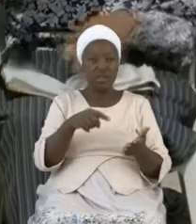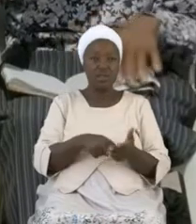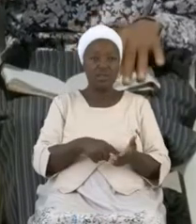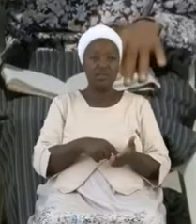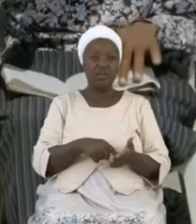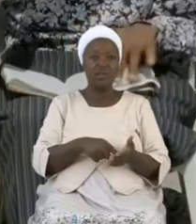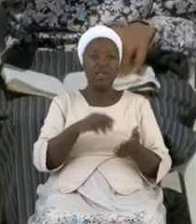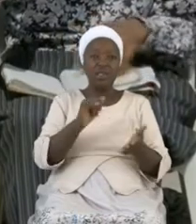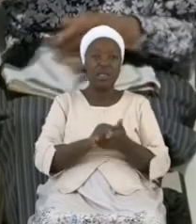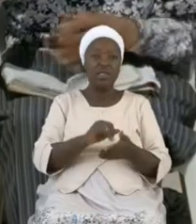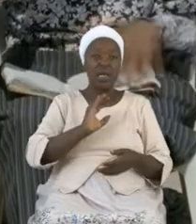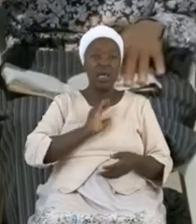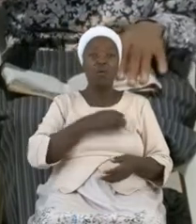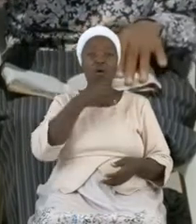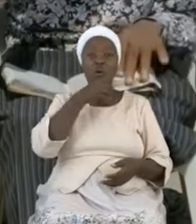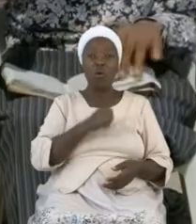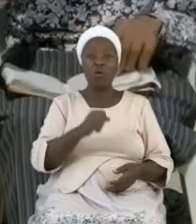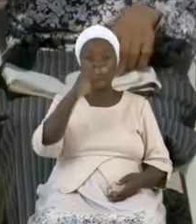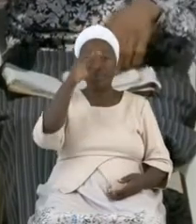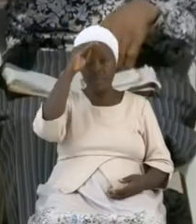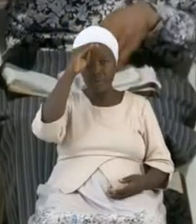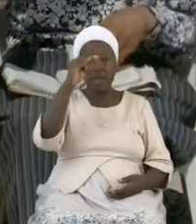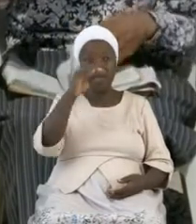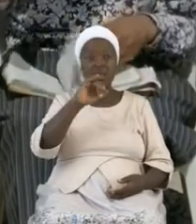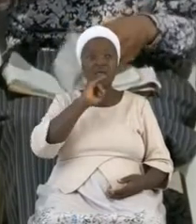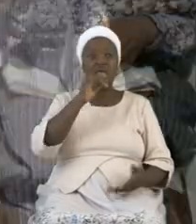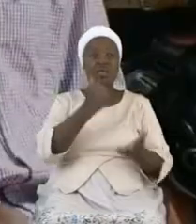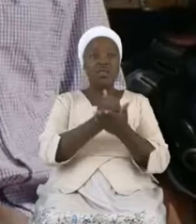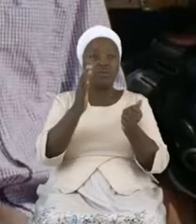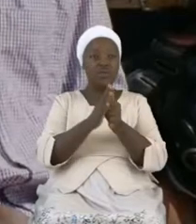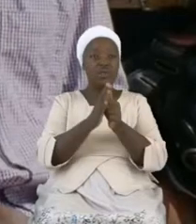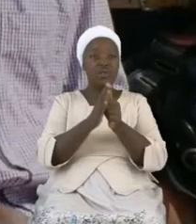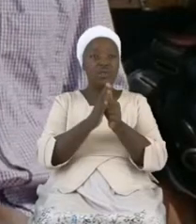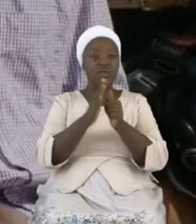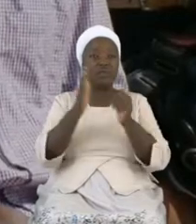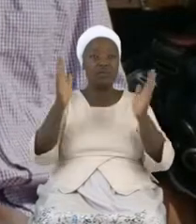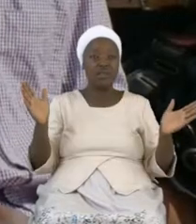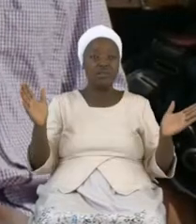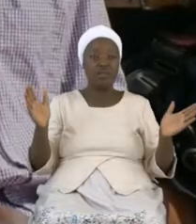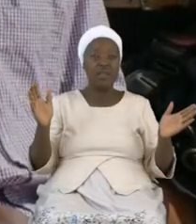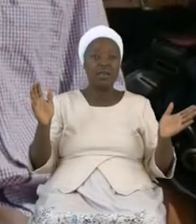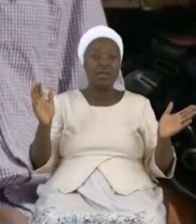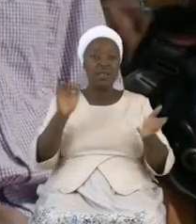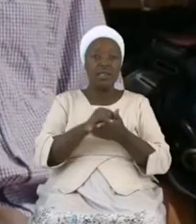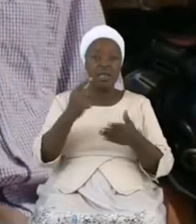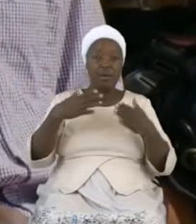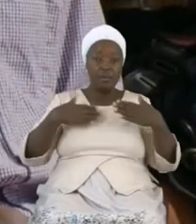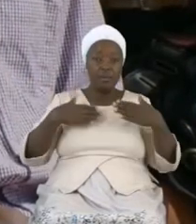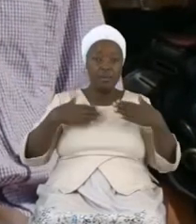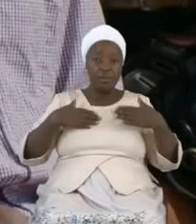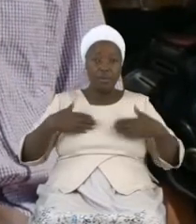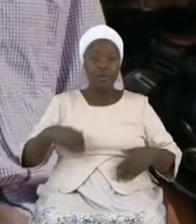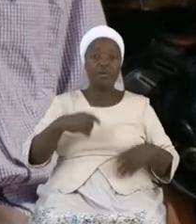old man is crucified, that the body of sin might